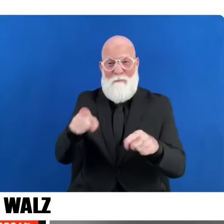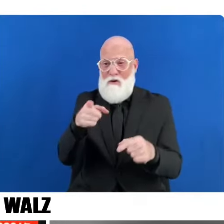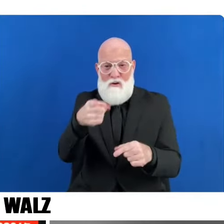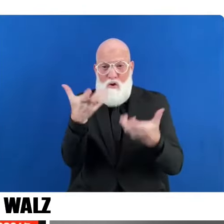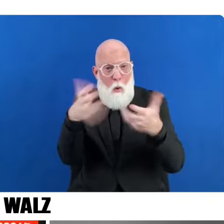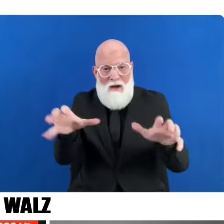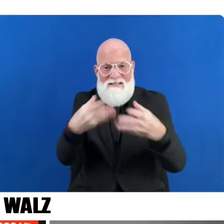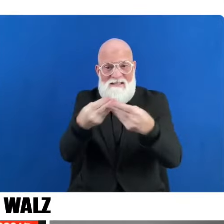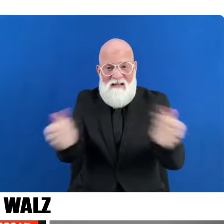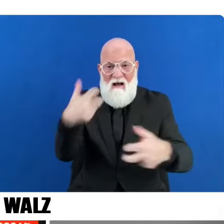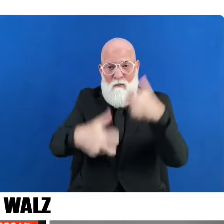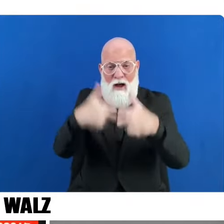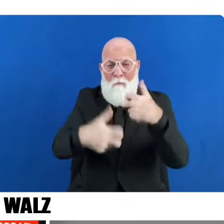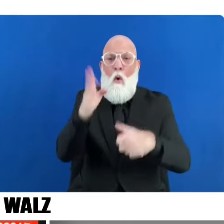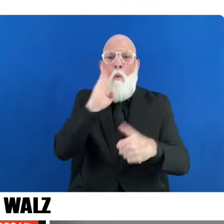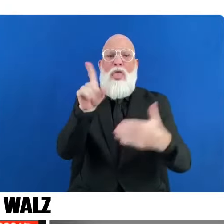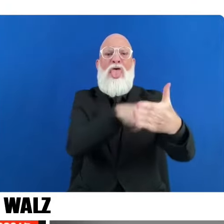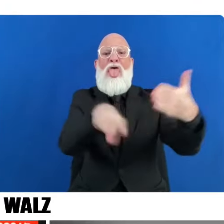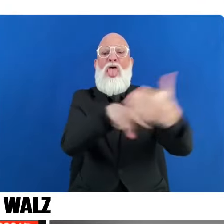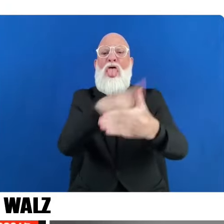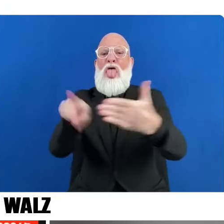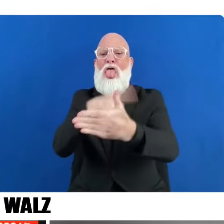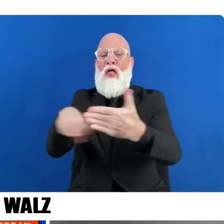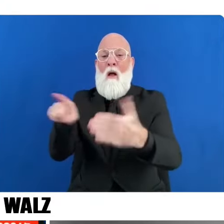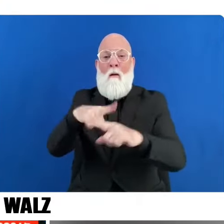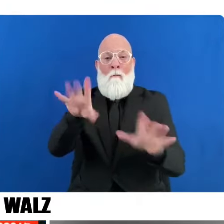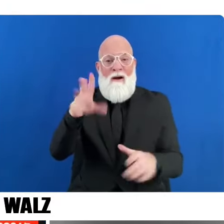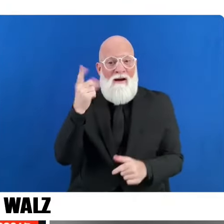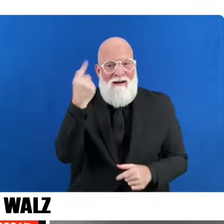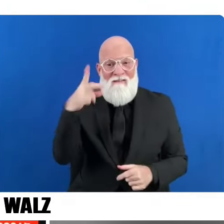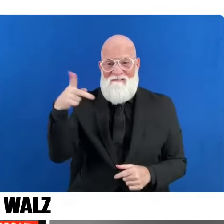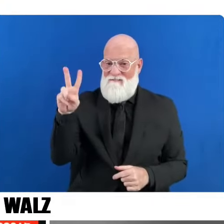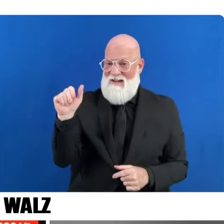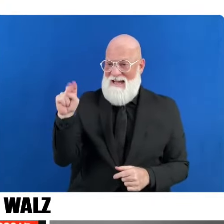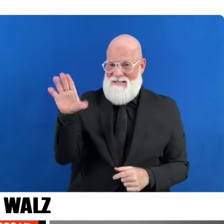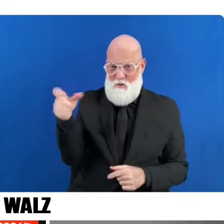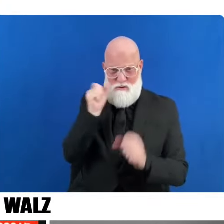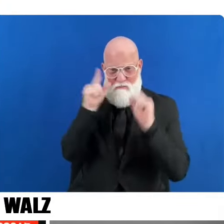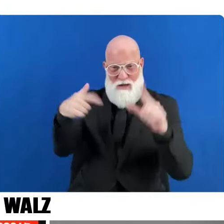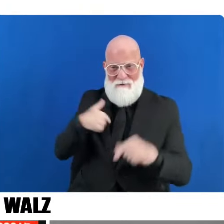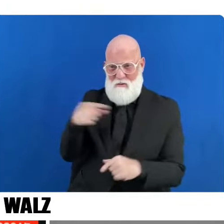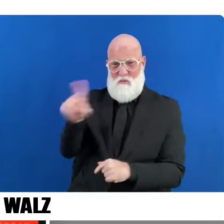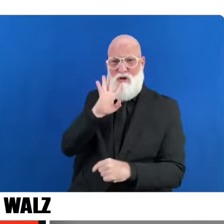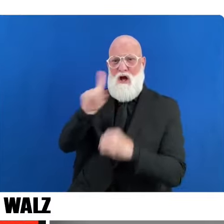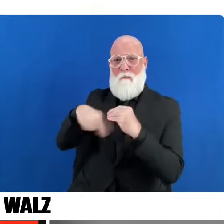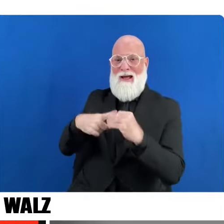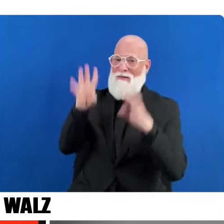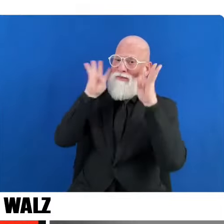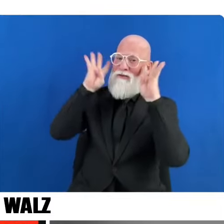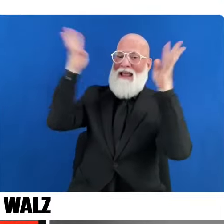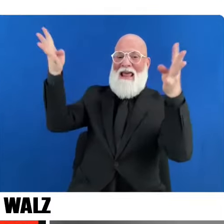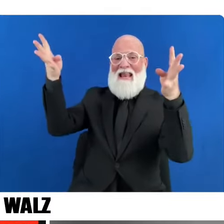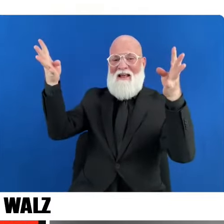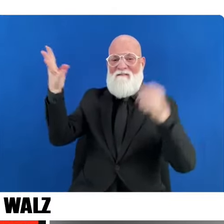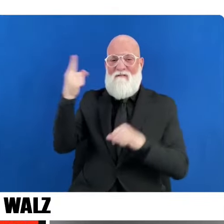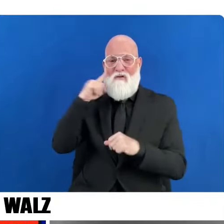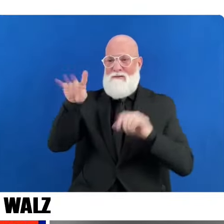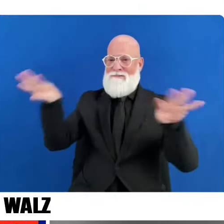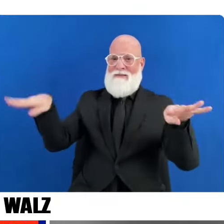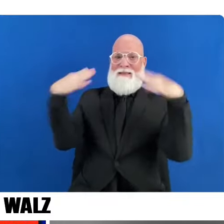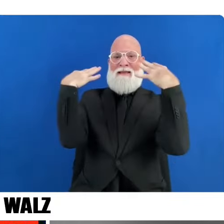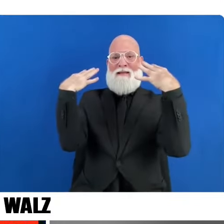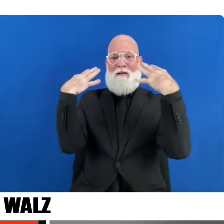Senator Vance, and it surprises me on this, talking about and saying, I will create stories to bring attention to this. That vilified a large number of